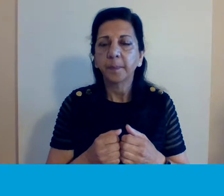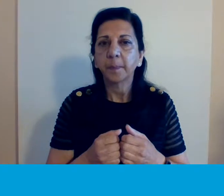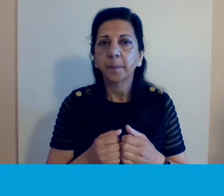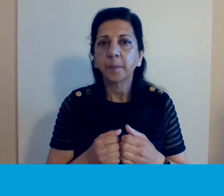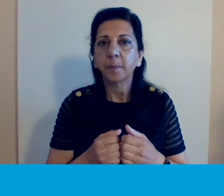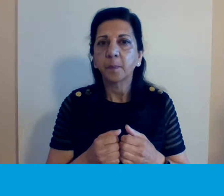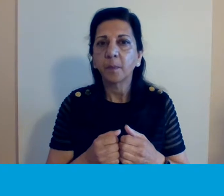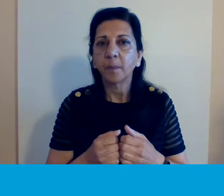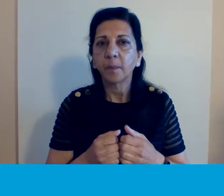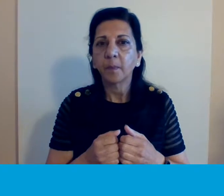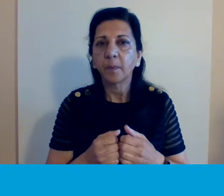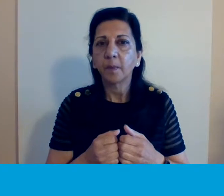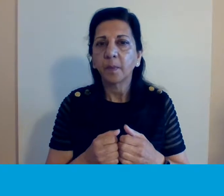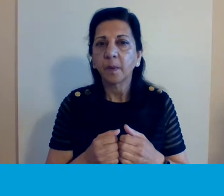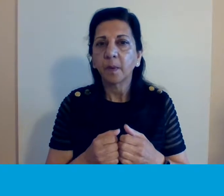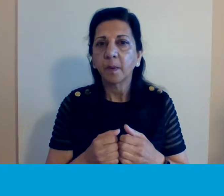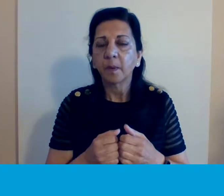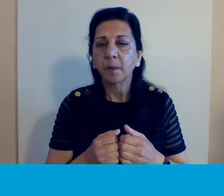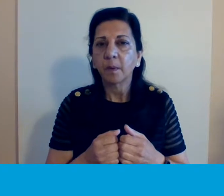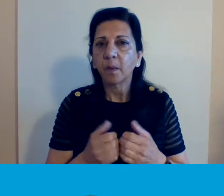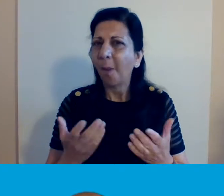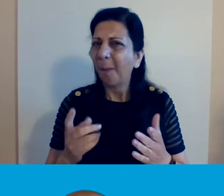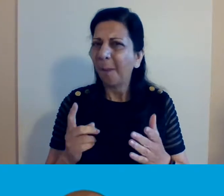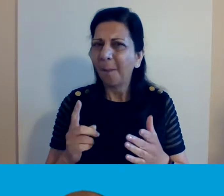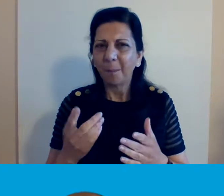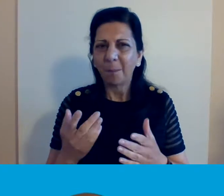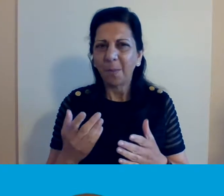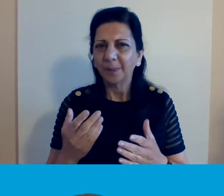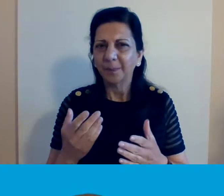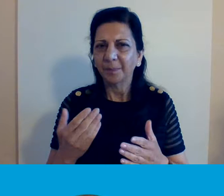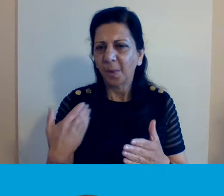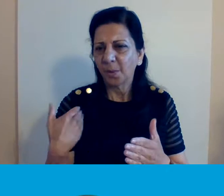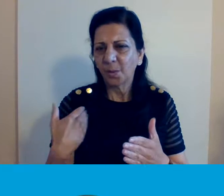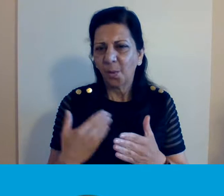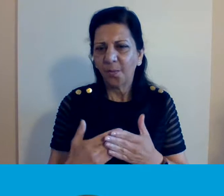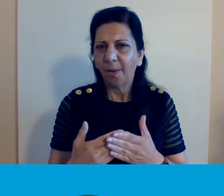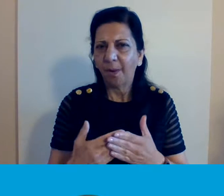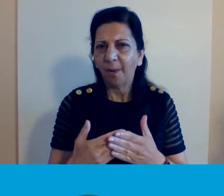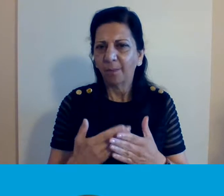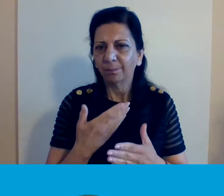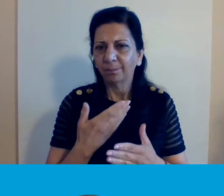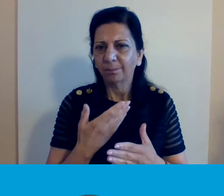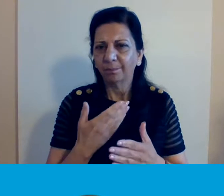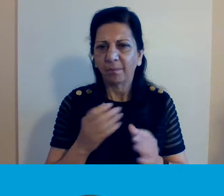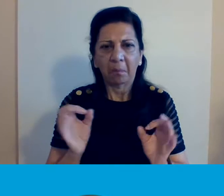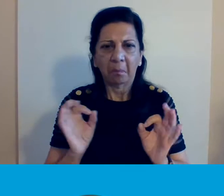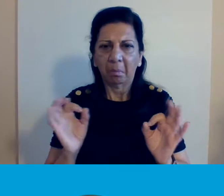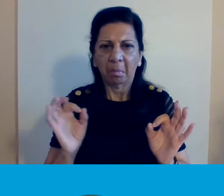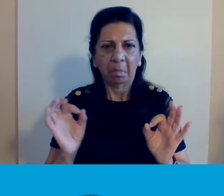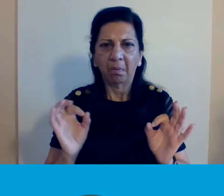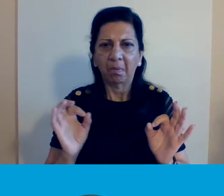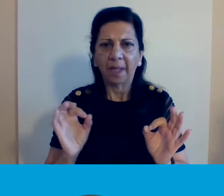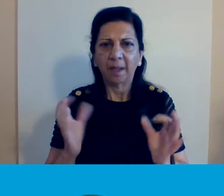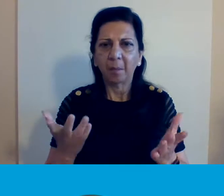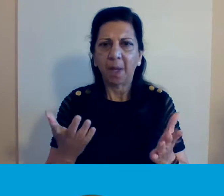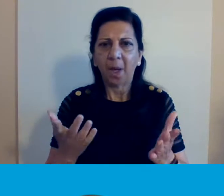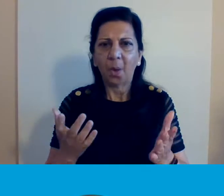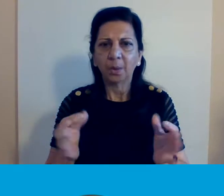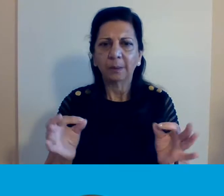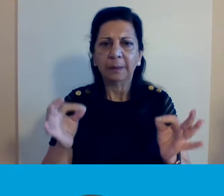that. So we haven't had any concerns about any delays in getting blood tests or appointments